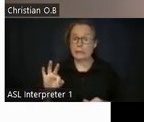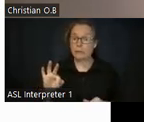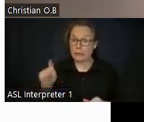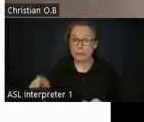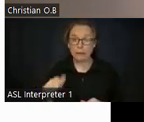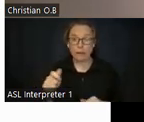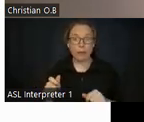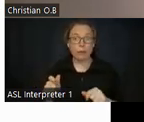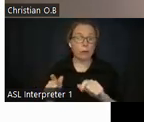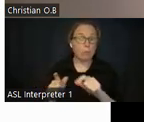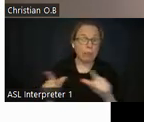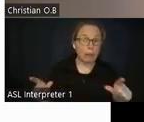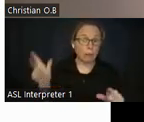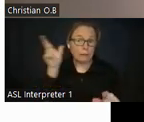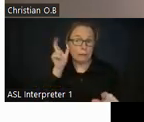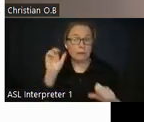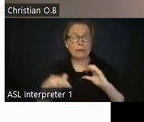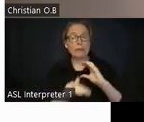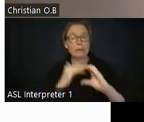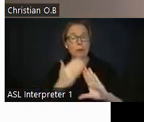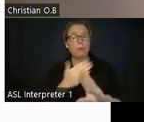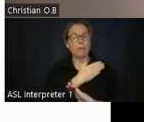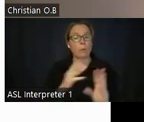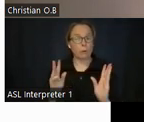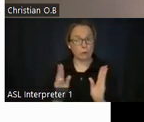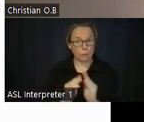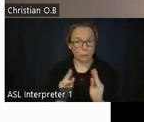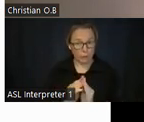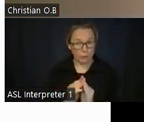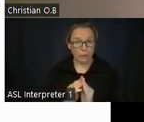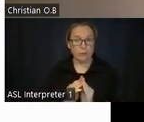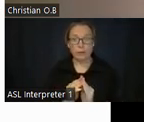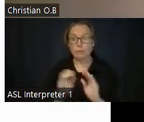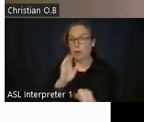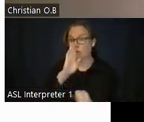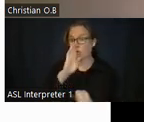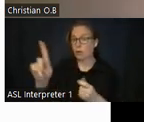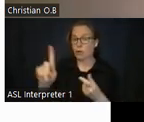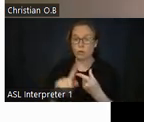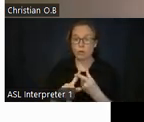of future public meetings, either as a response to public meetings notice or directly to